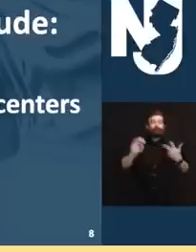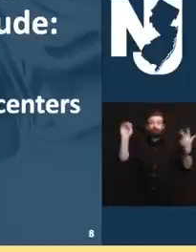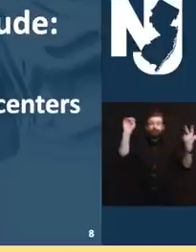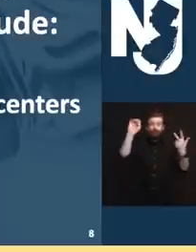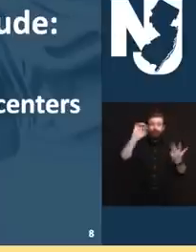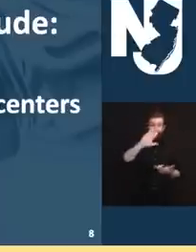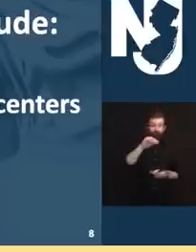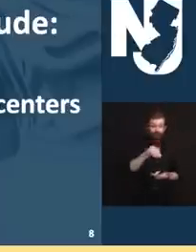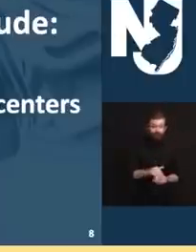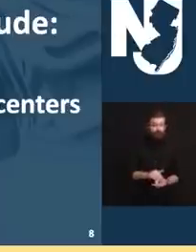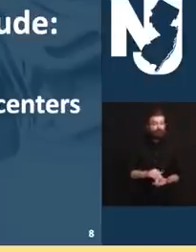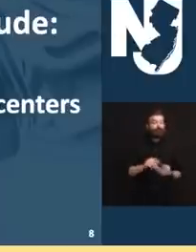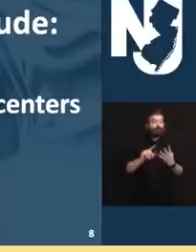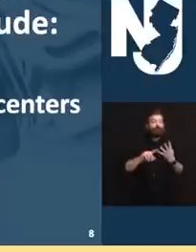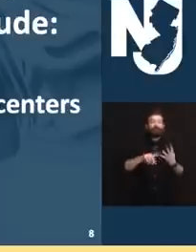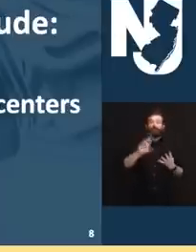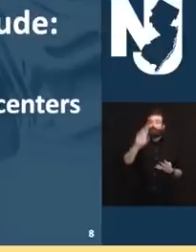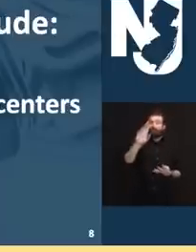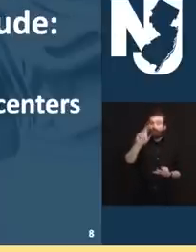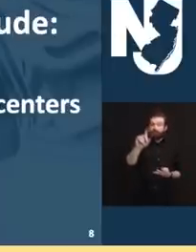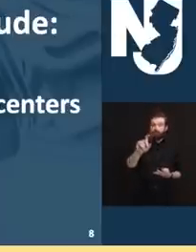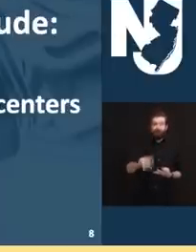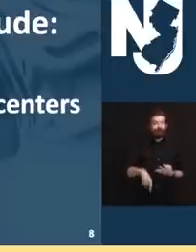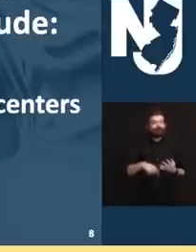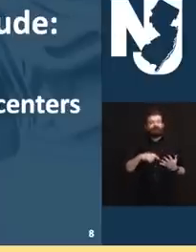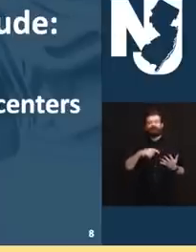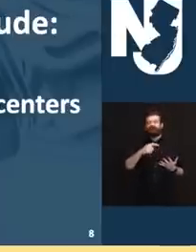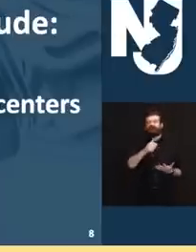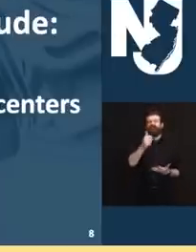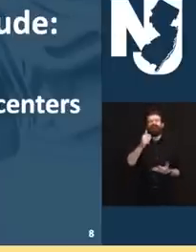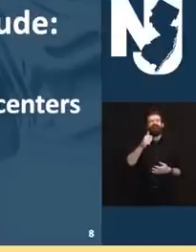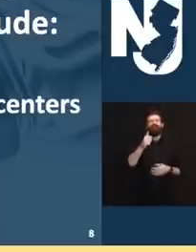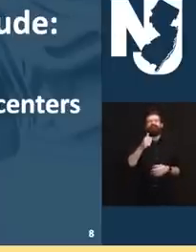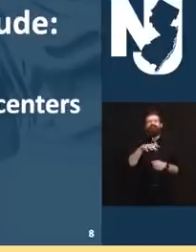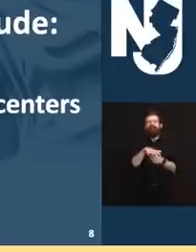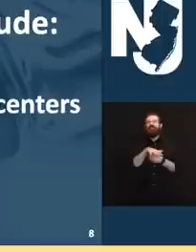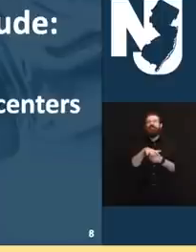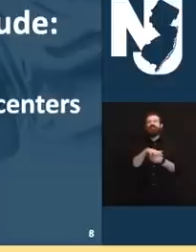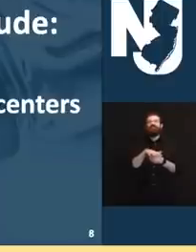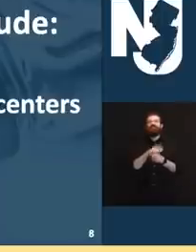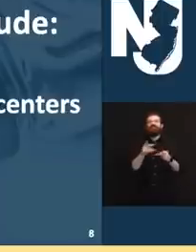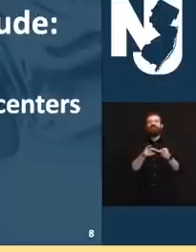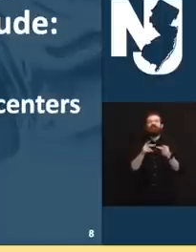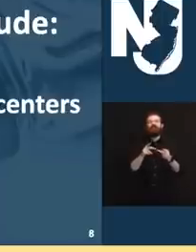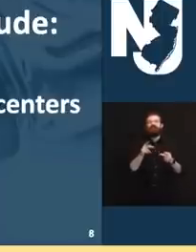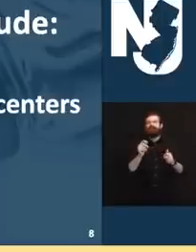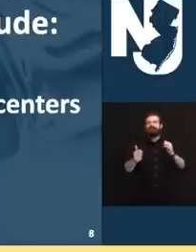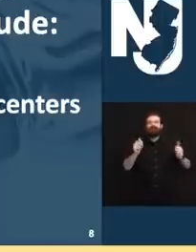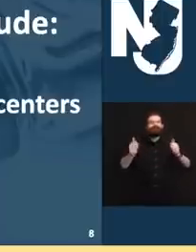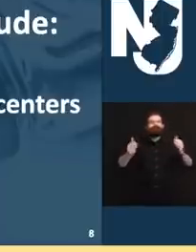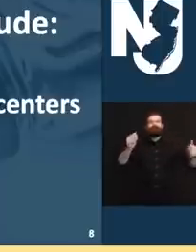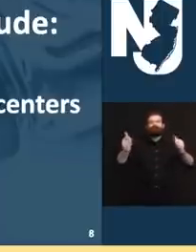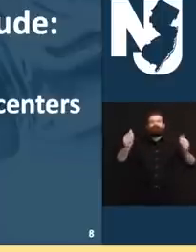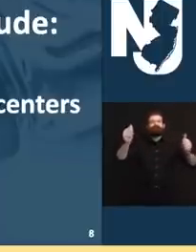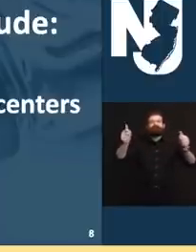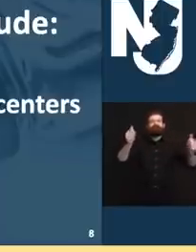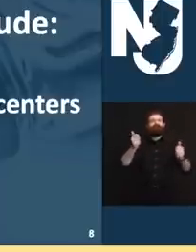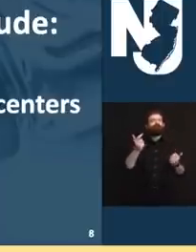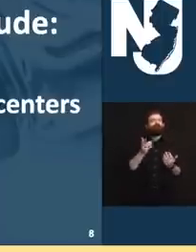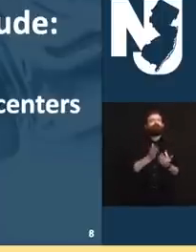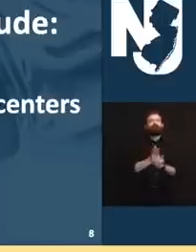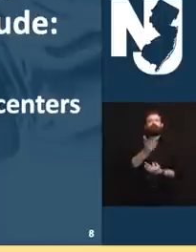along with localized sites created in coordination with county and local health departments. And we are in the